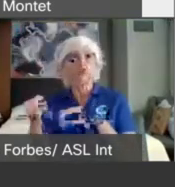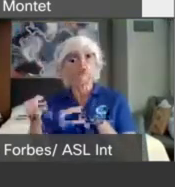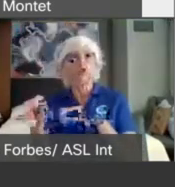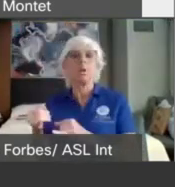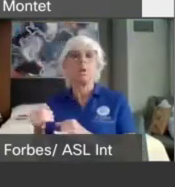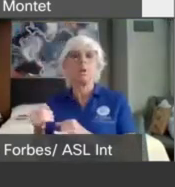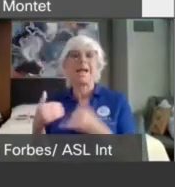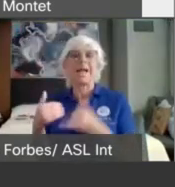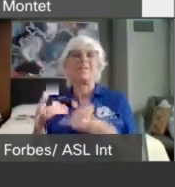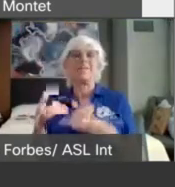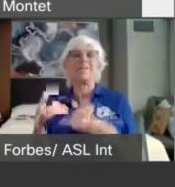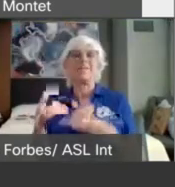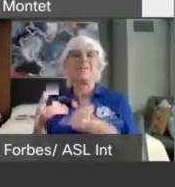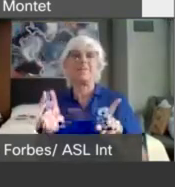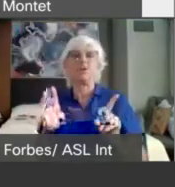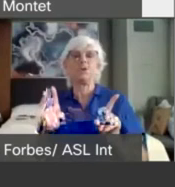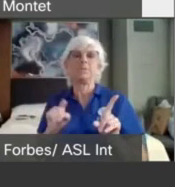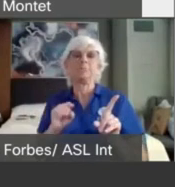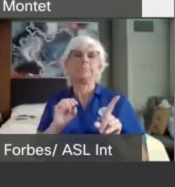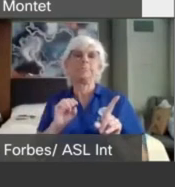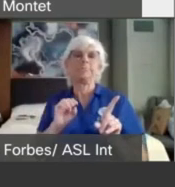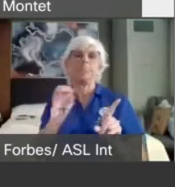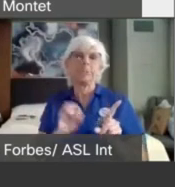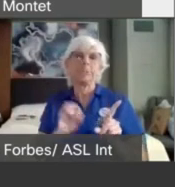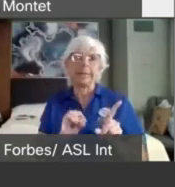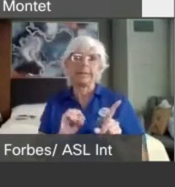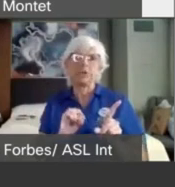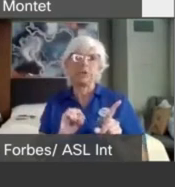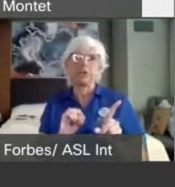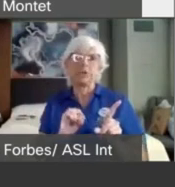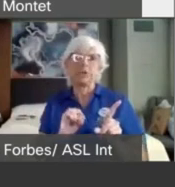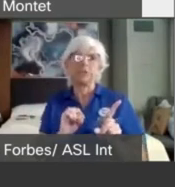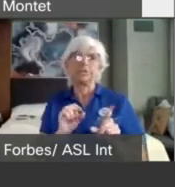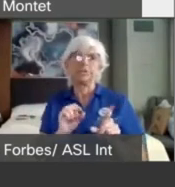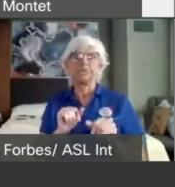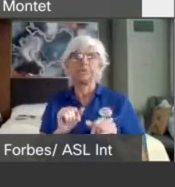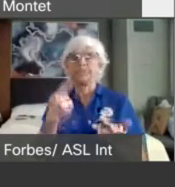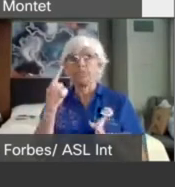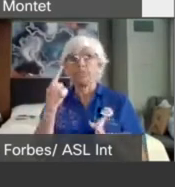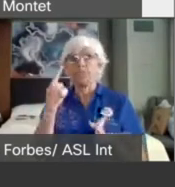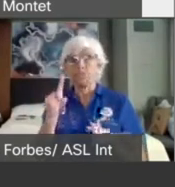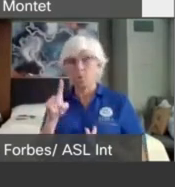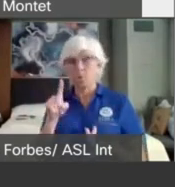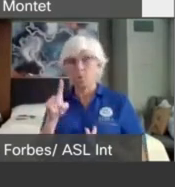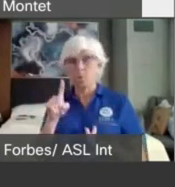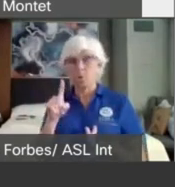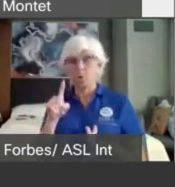than commercial real estate, which is when you have renters in. So for the applicant's question,